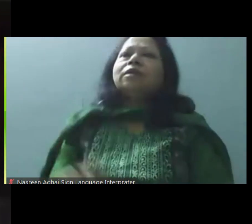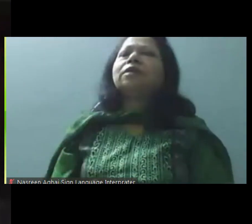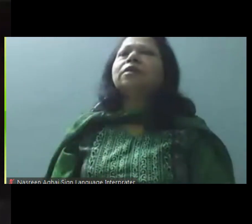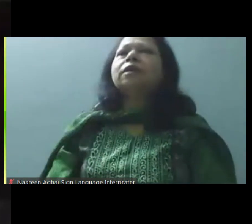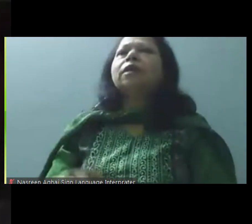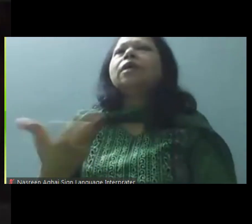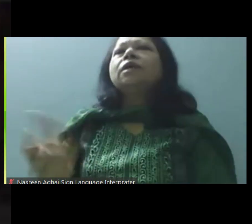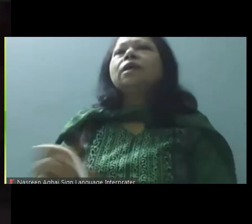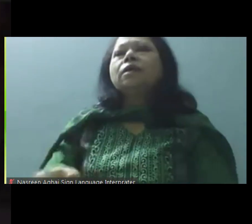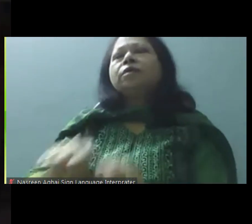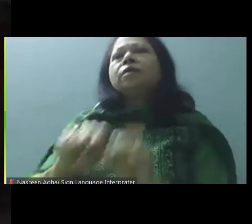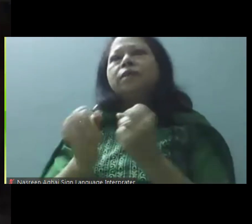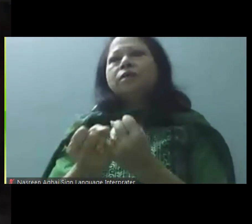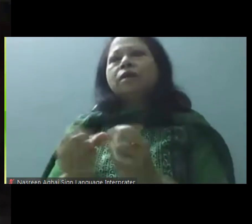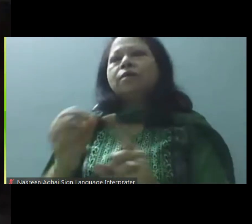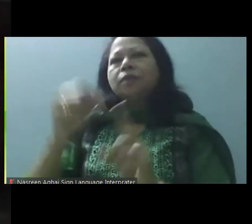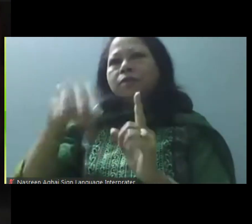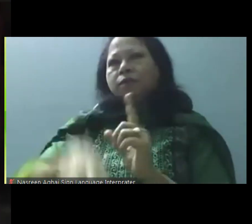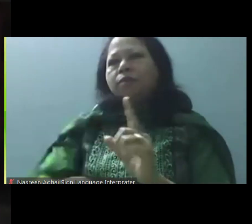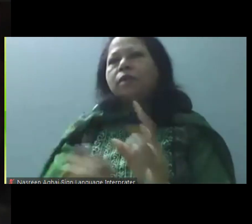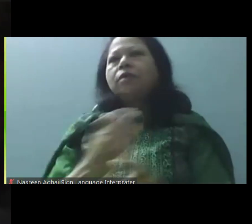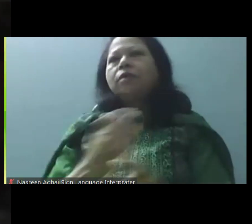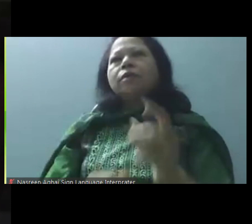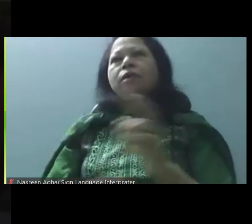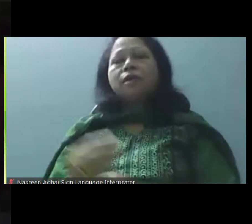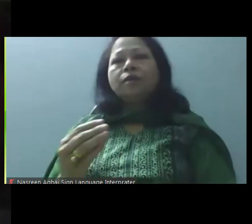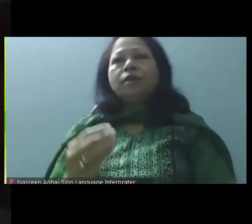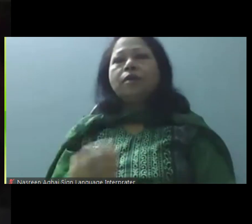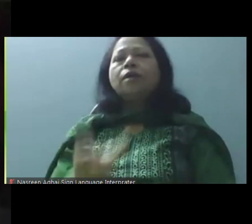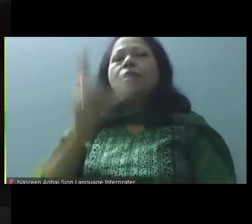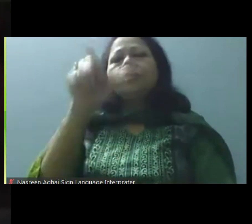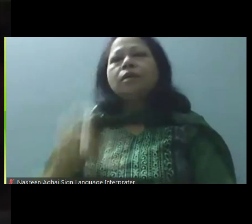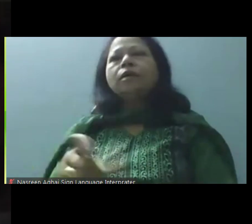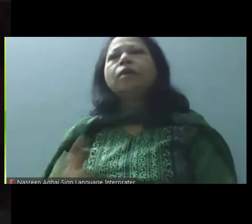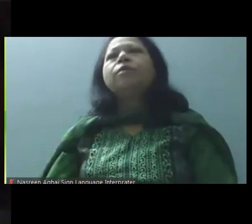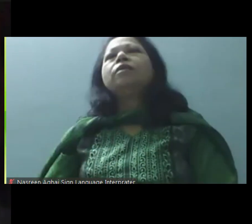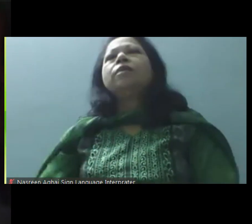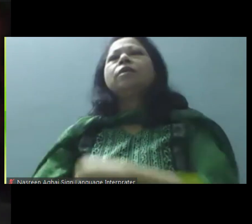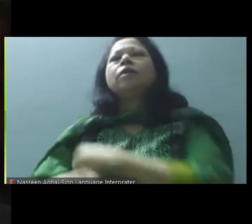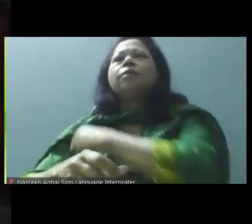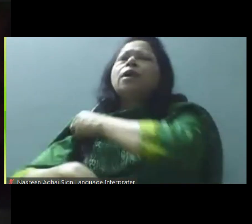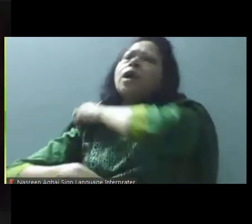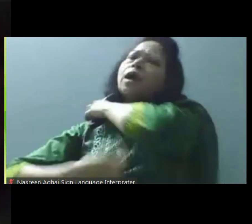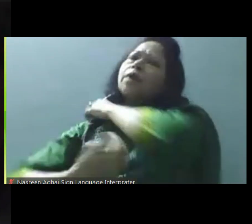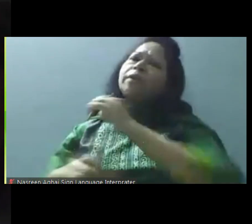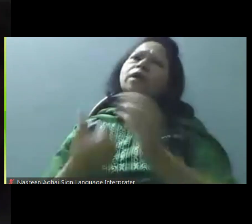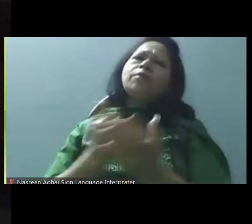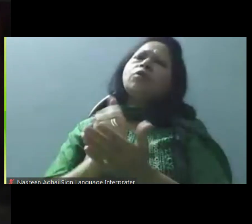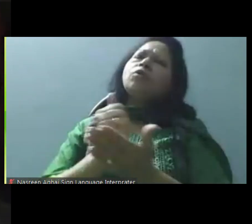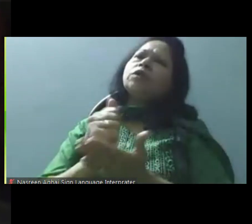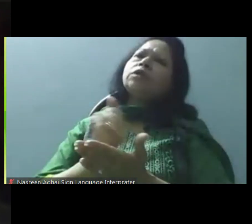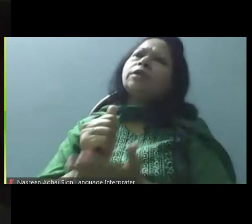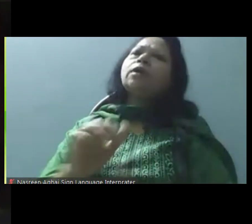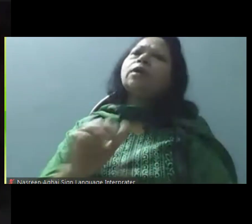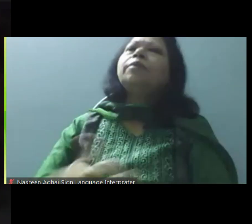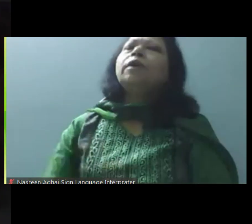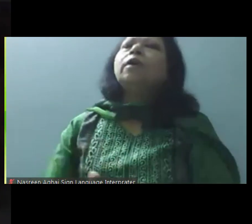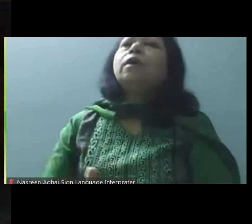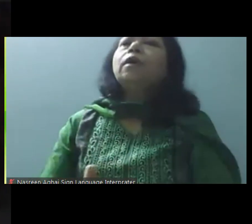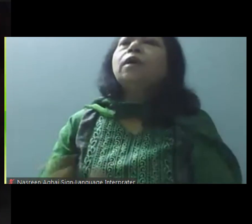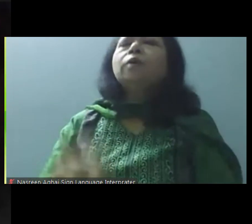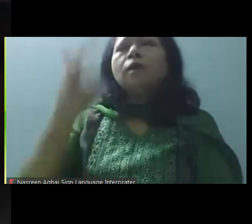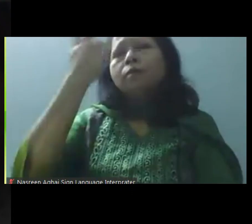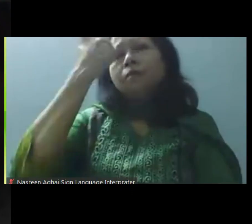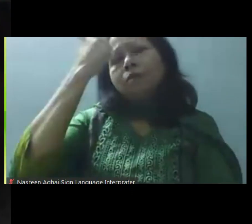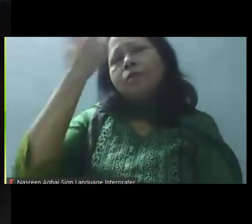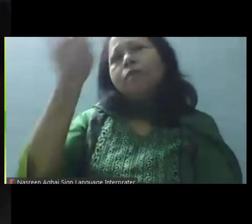the organization like Pakistan Disabled Foundation and others are doing their effort, and during last 2 years, luckily we have